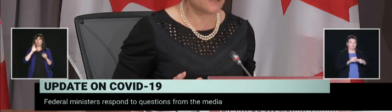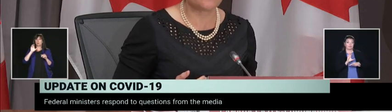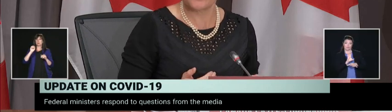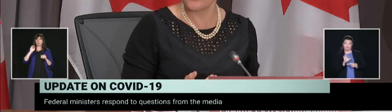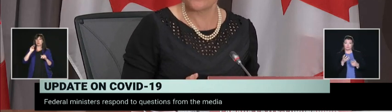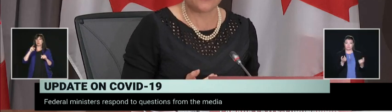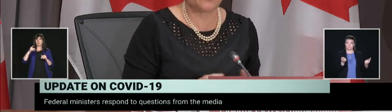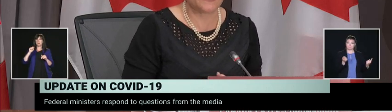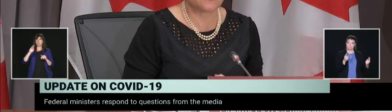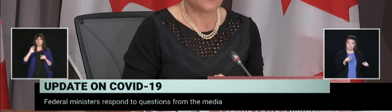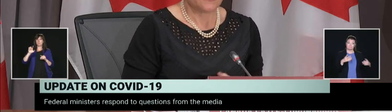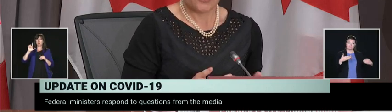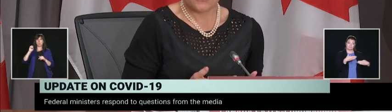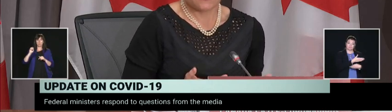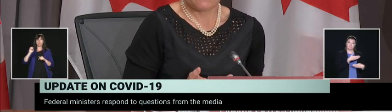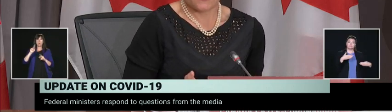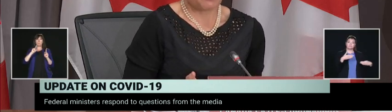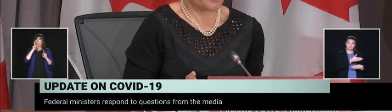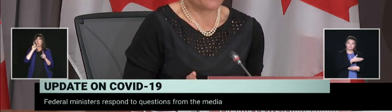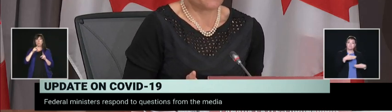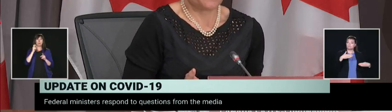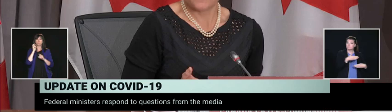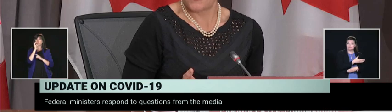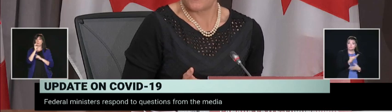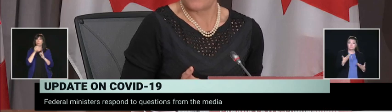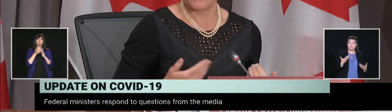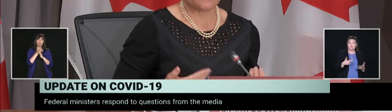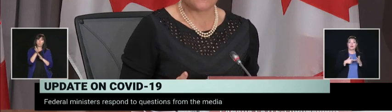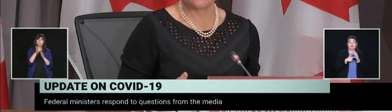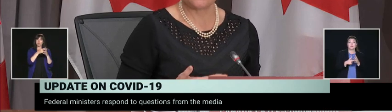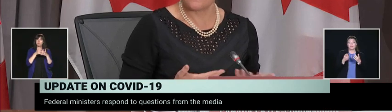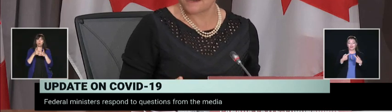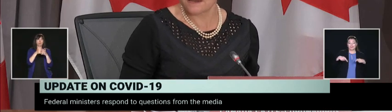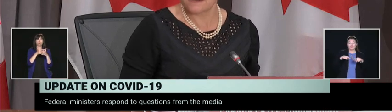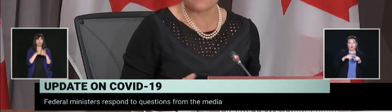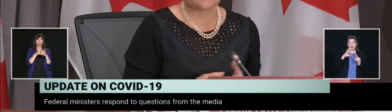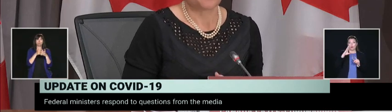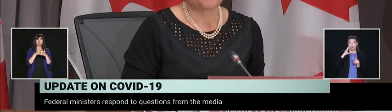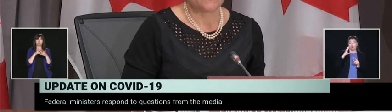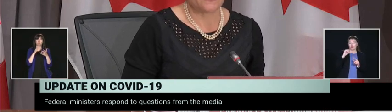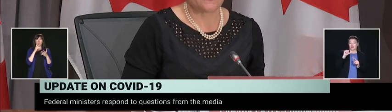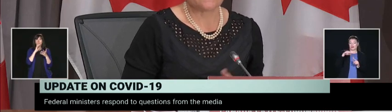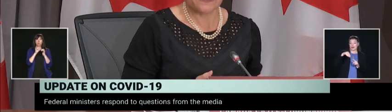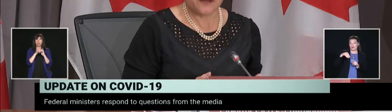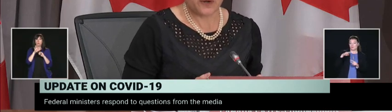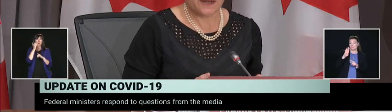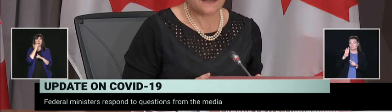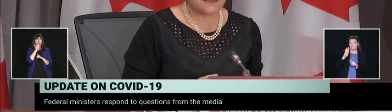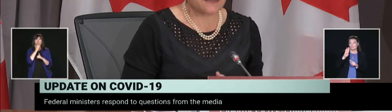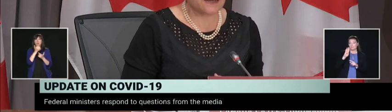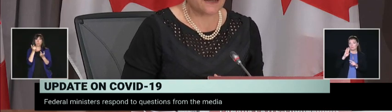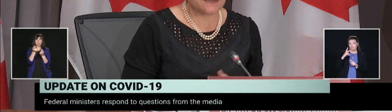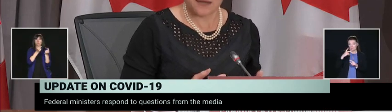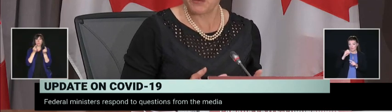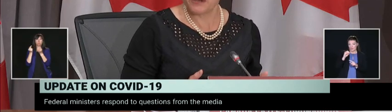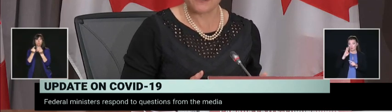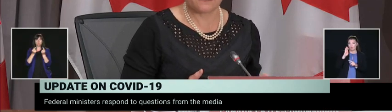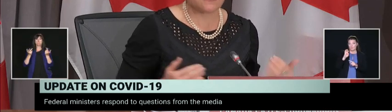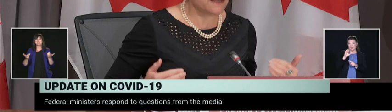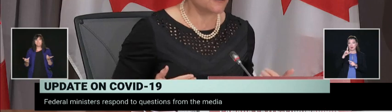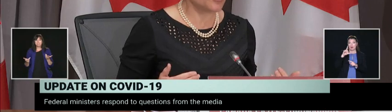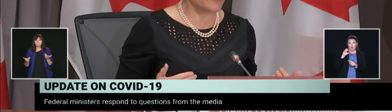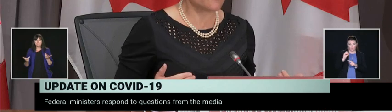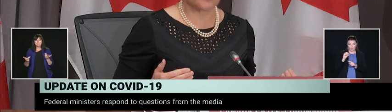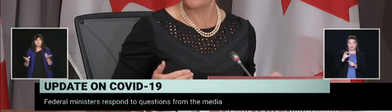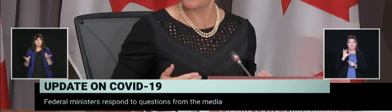need to travel through the U.S. just as part of their daily existence. And likewise, some